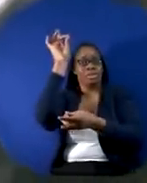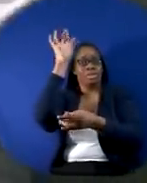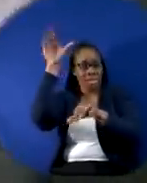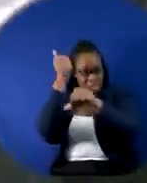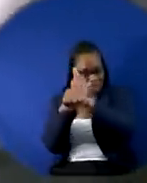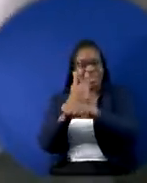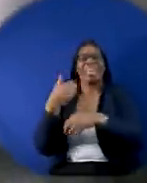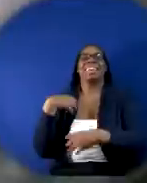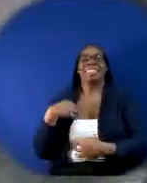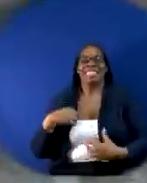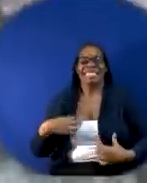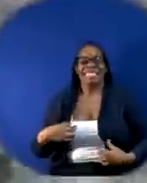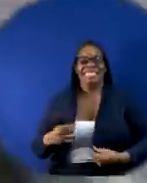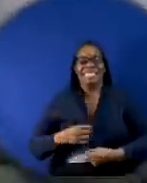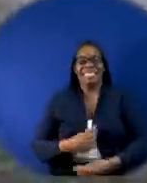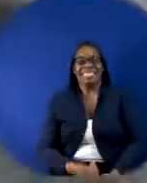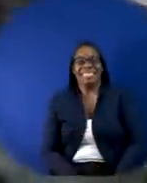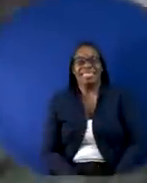Ghost. Amen.